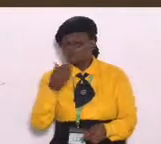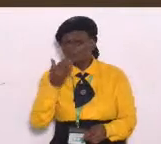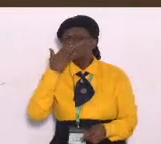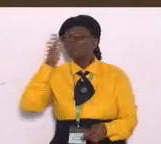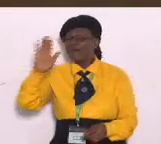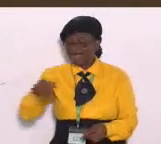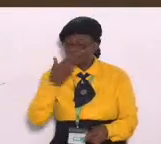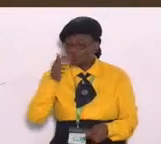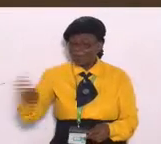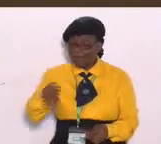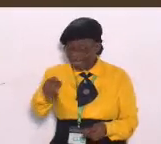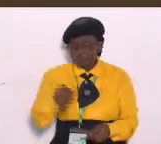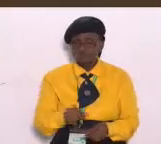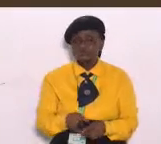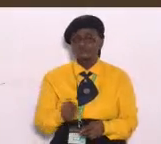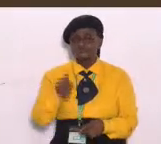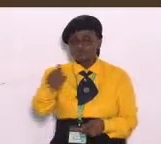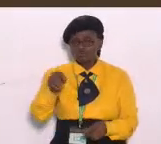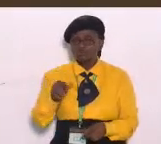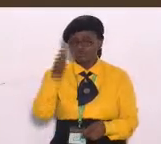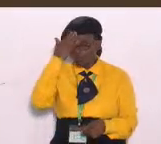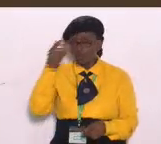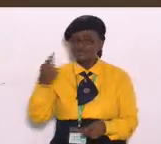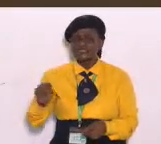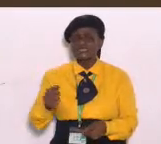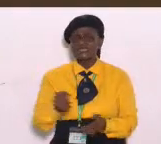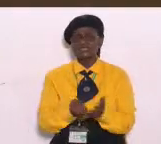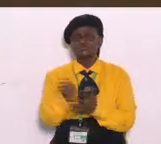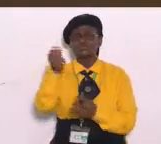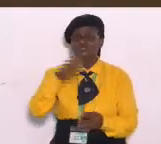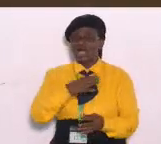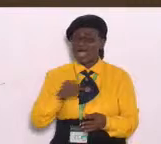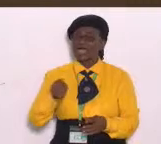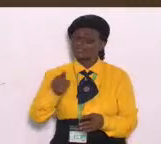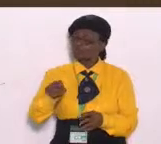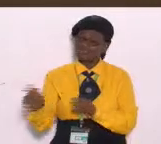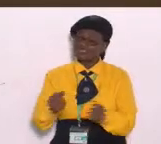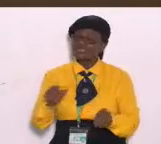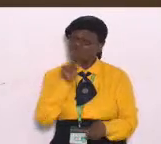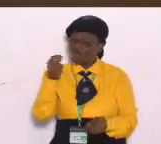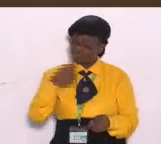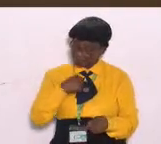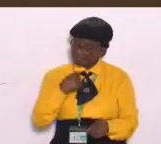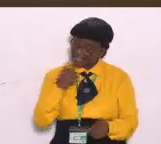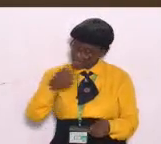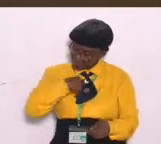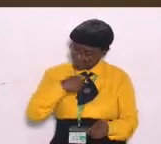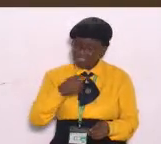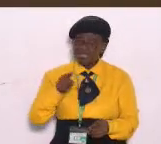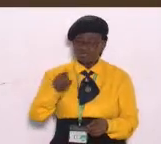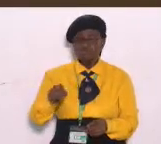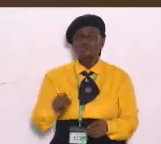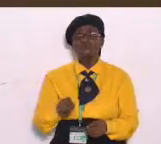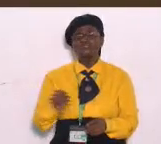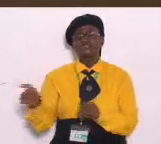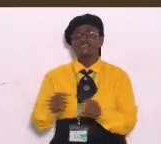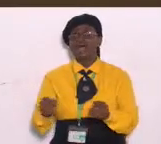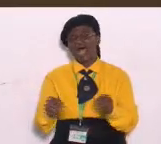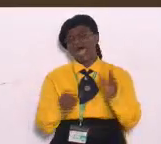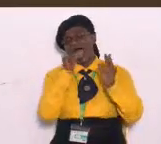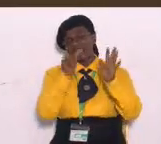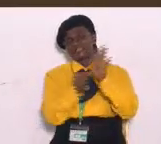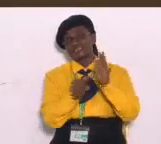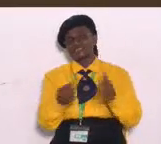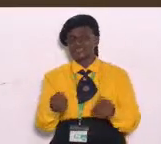You discover the truth and you keep it away from me, and yet we are supposed to be friends.